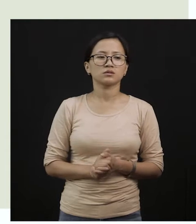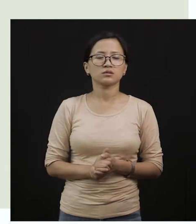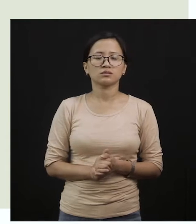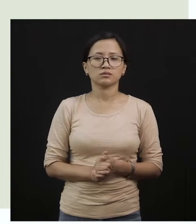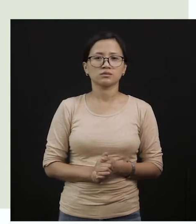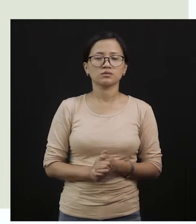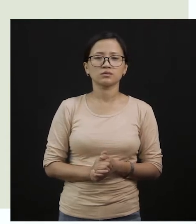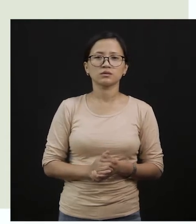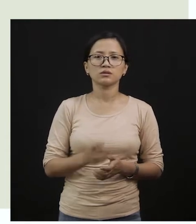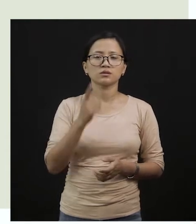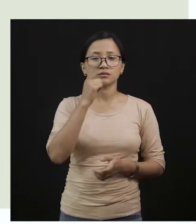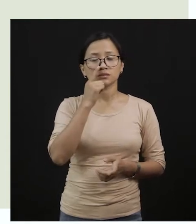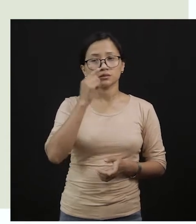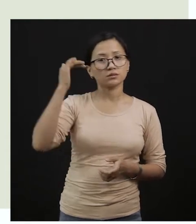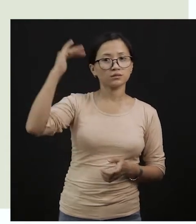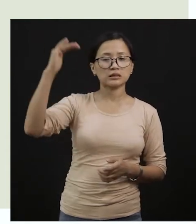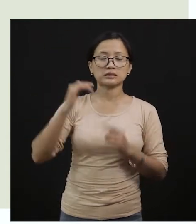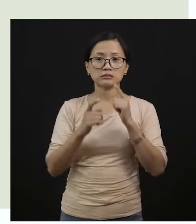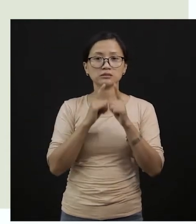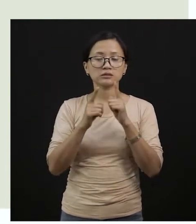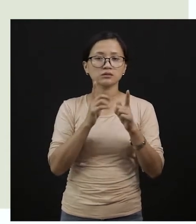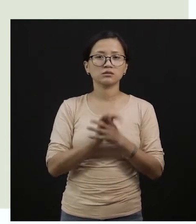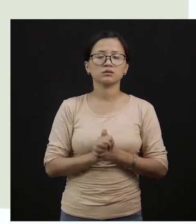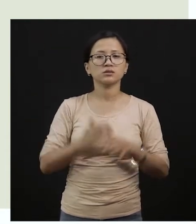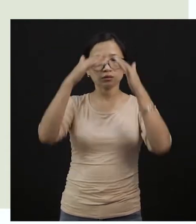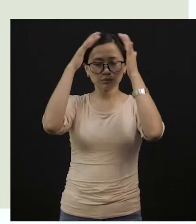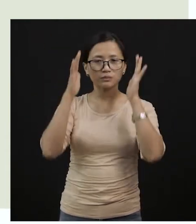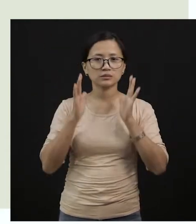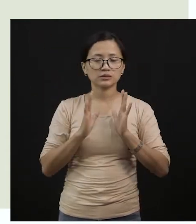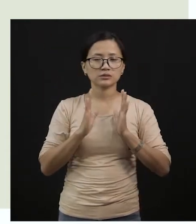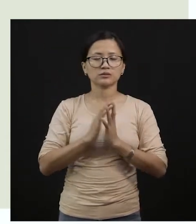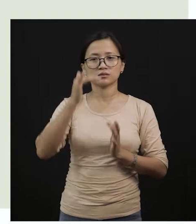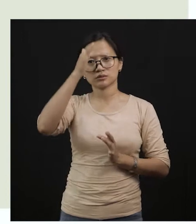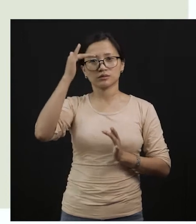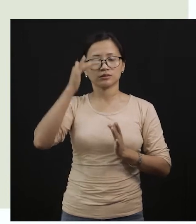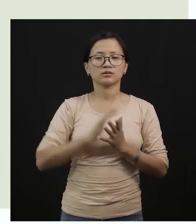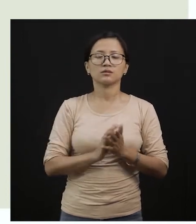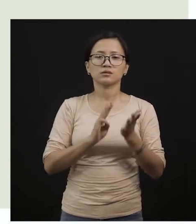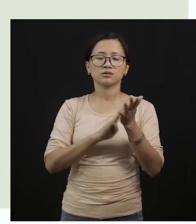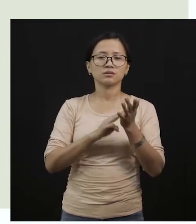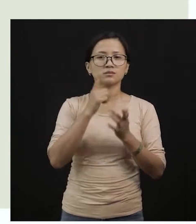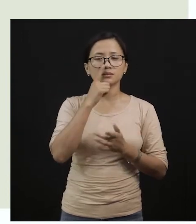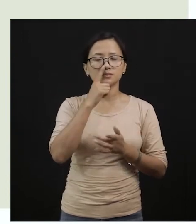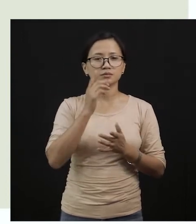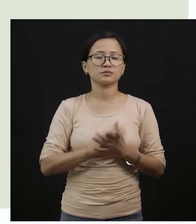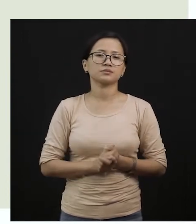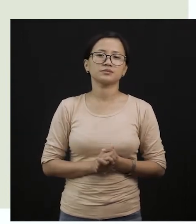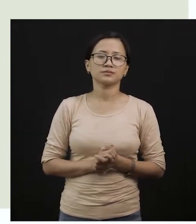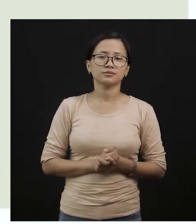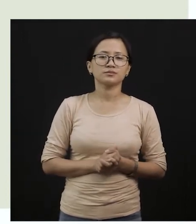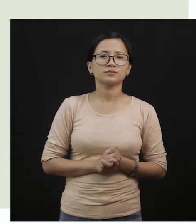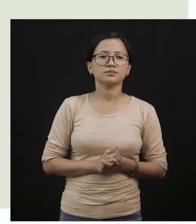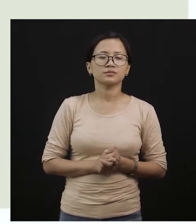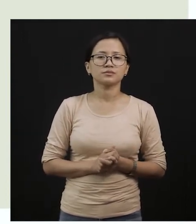Yes, this is the lady that we are going to discuss about. This is Mother Teresa, yes. You see this? She is called Mother